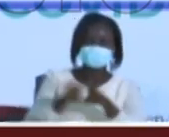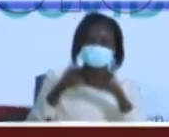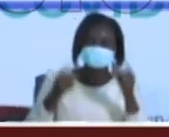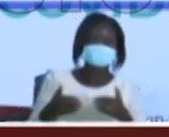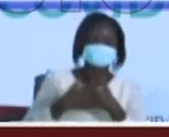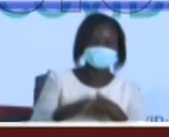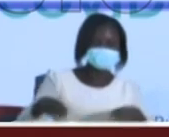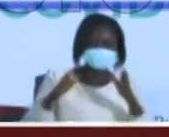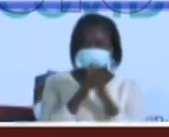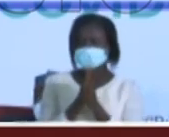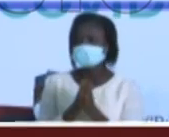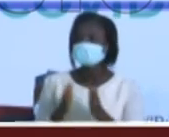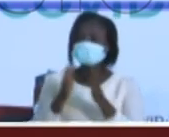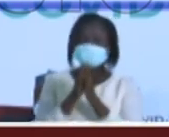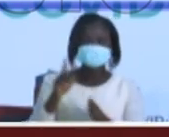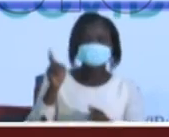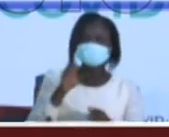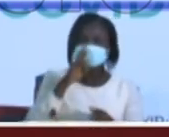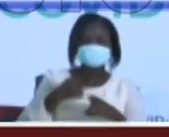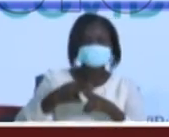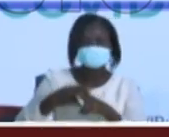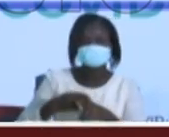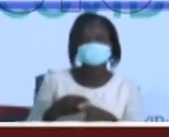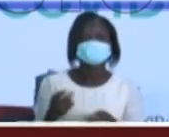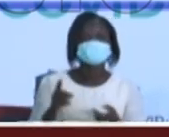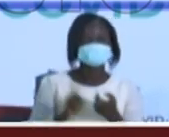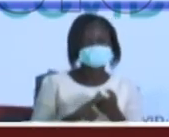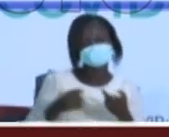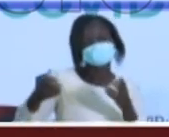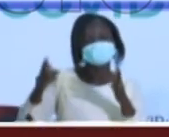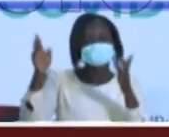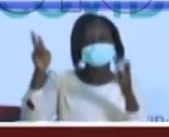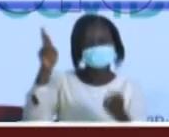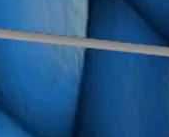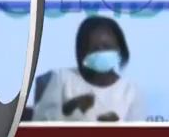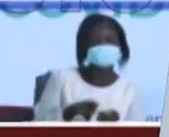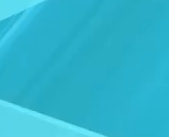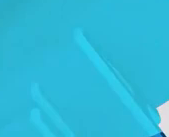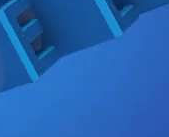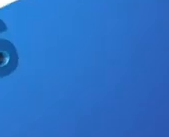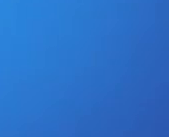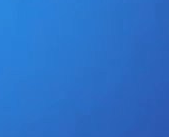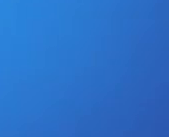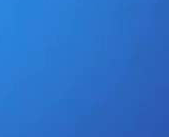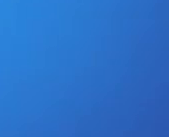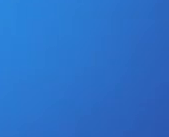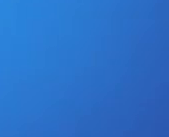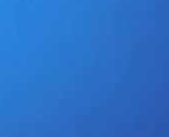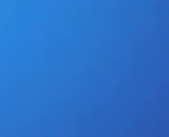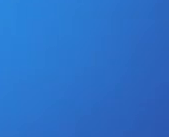and Asr. Prayers to be shortened to reduce duration of contact between congregations.